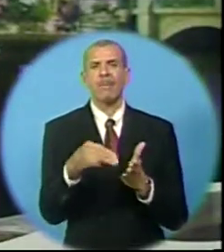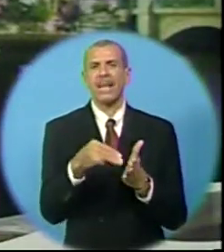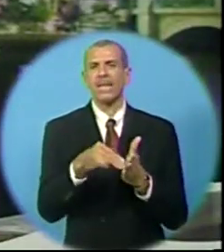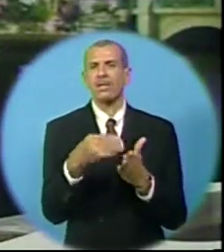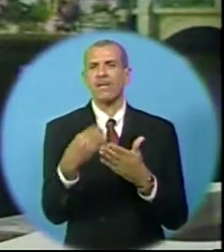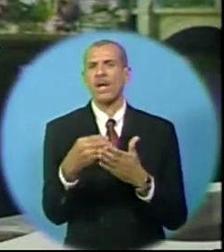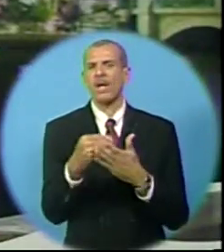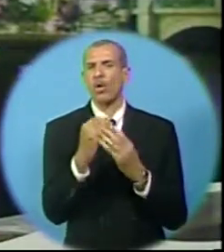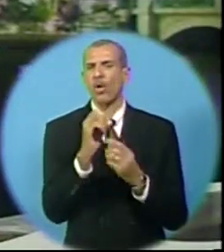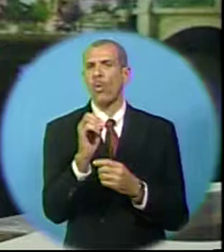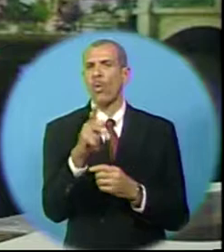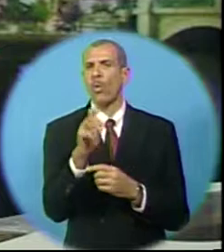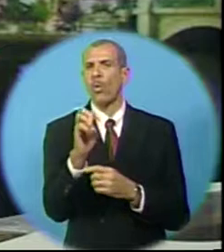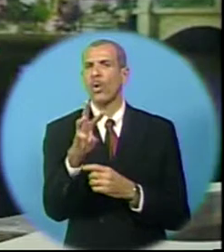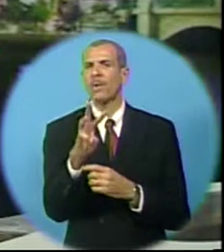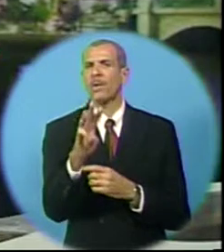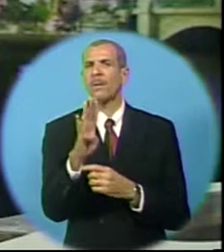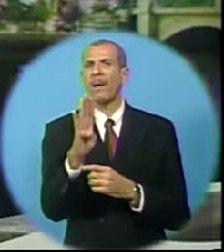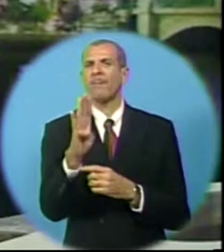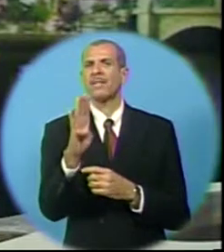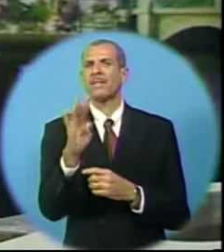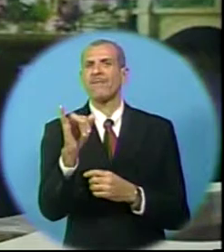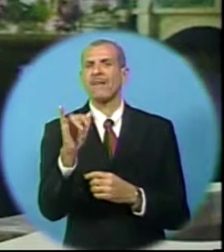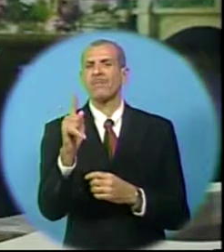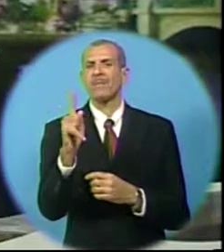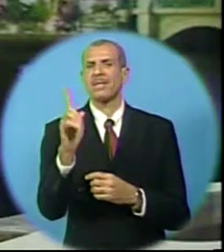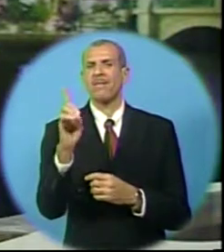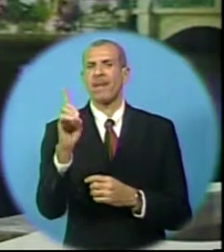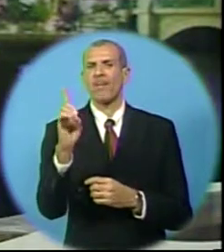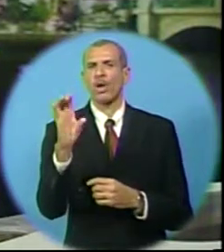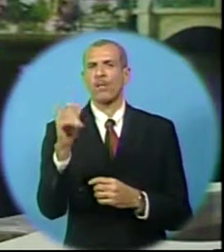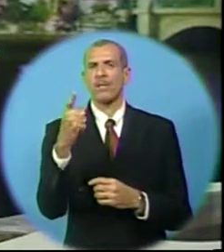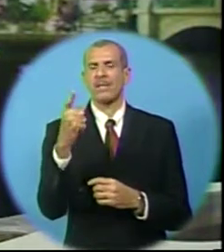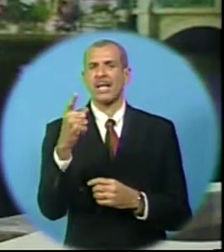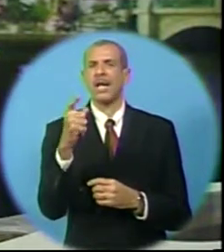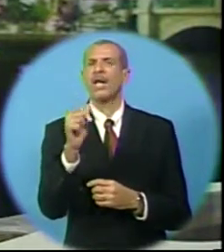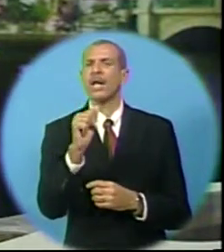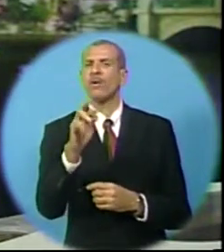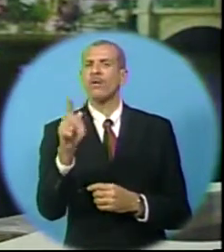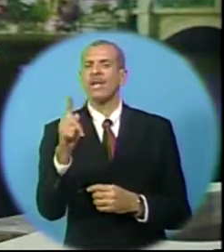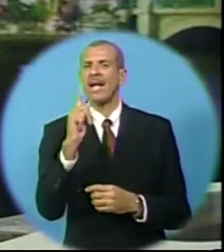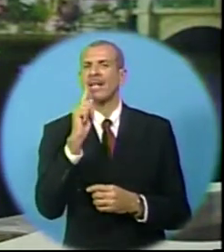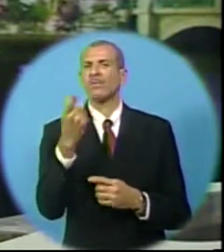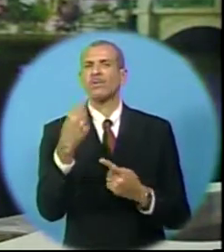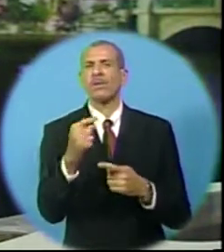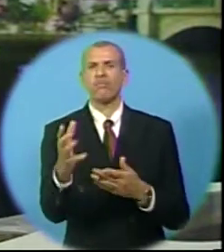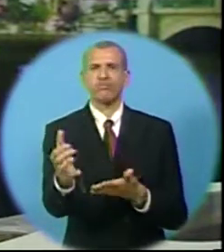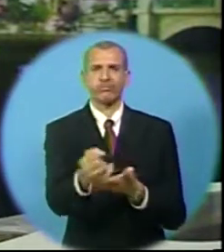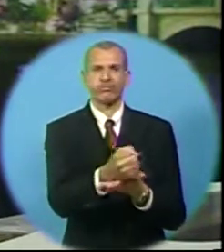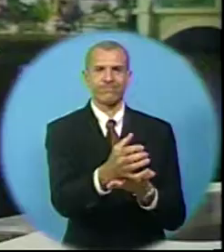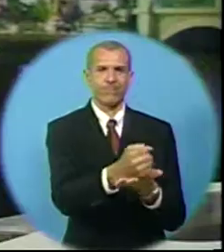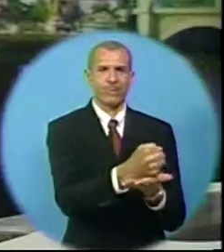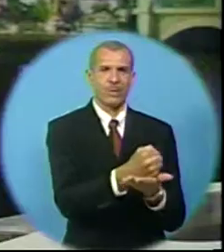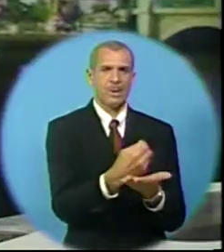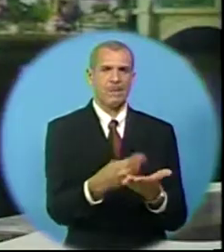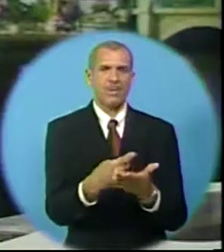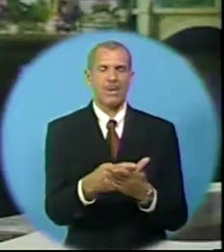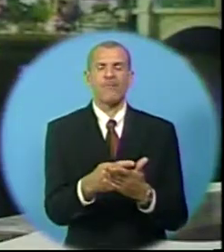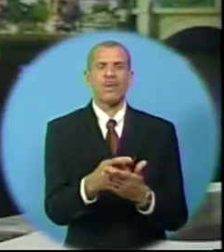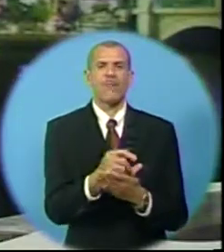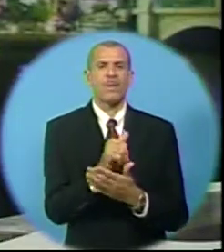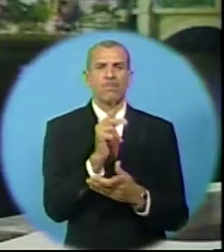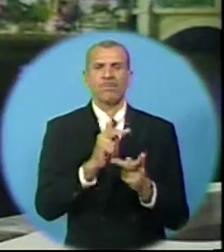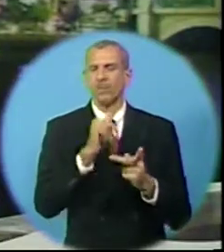Barbados Investment and Development Corporation in rental arrears, and that entity will be moving to recoup some of the monies from delinquent